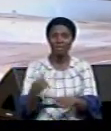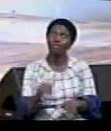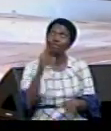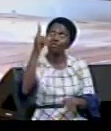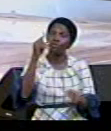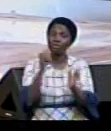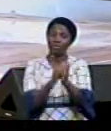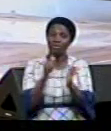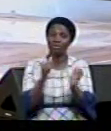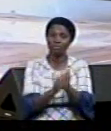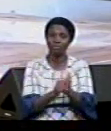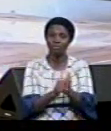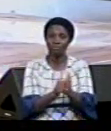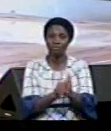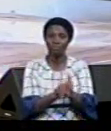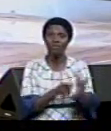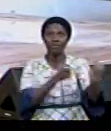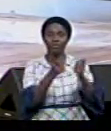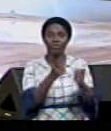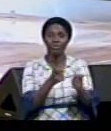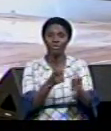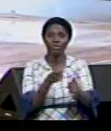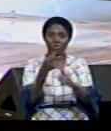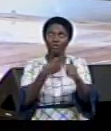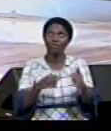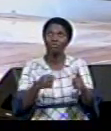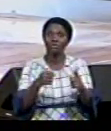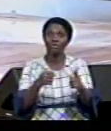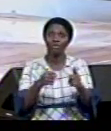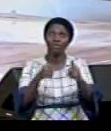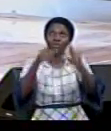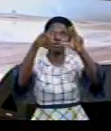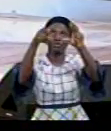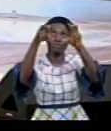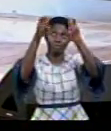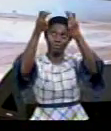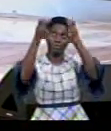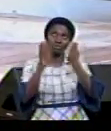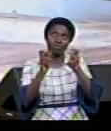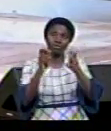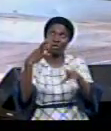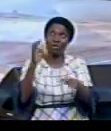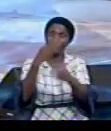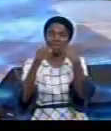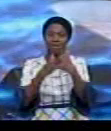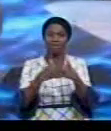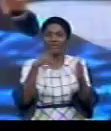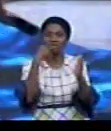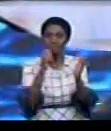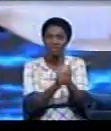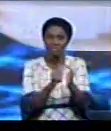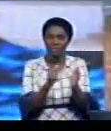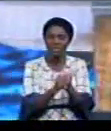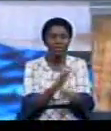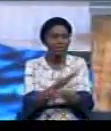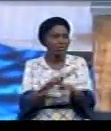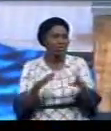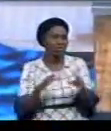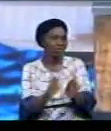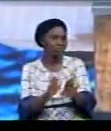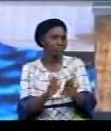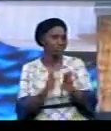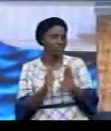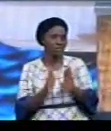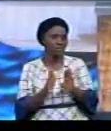from the throne of heaven, he says, fear thou not. Why shouldn't I fear God?